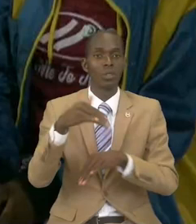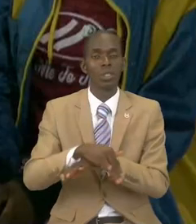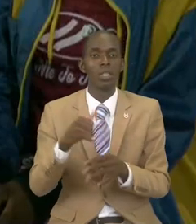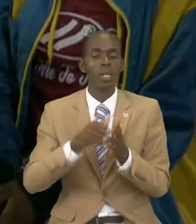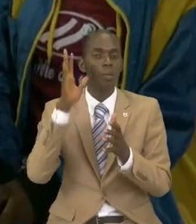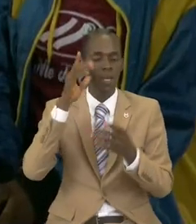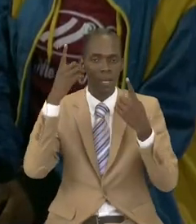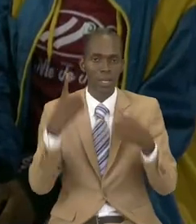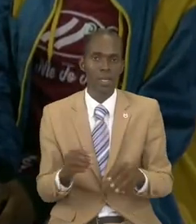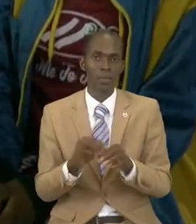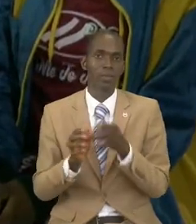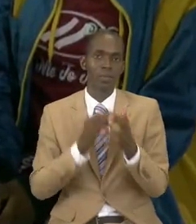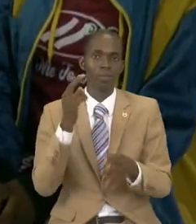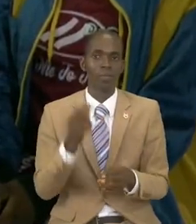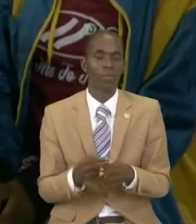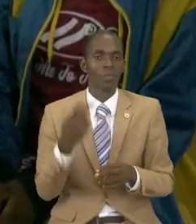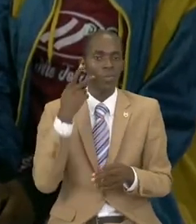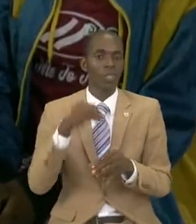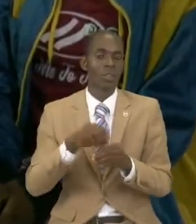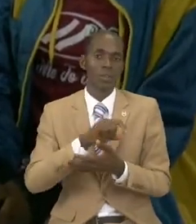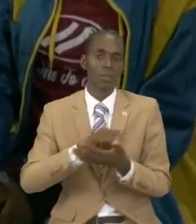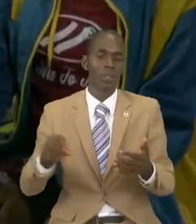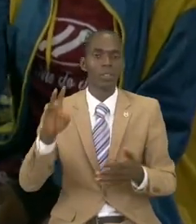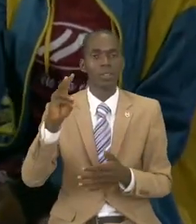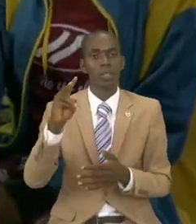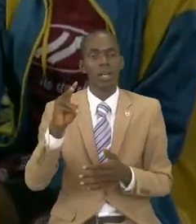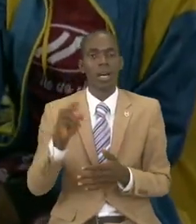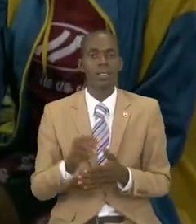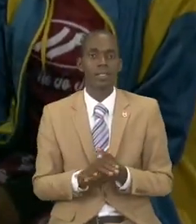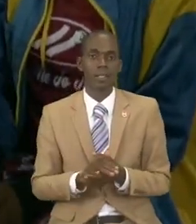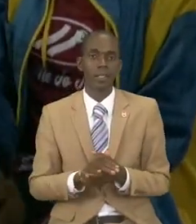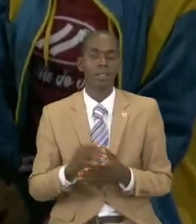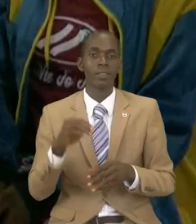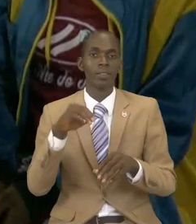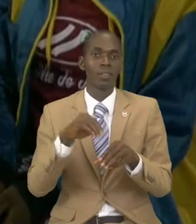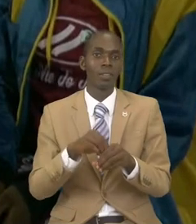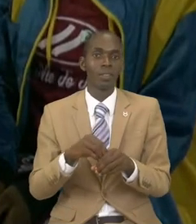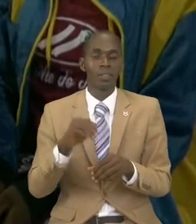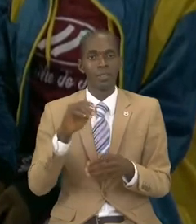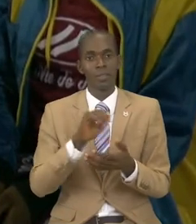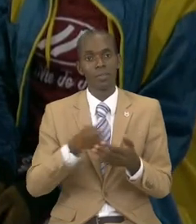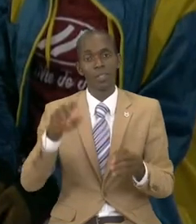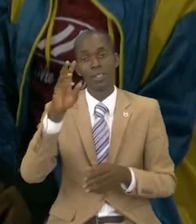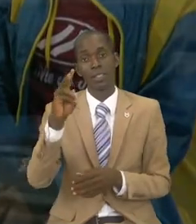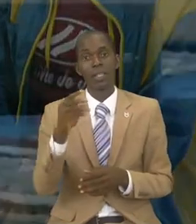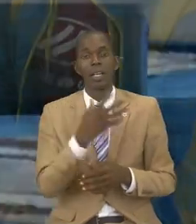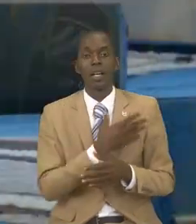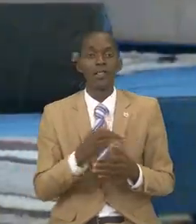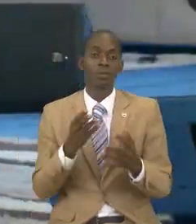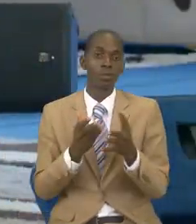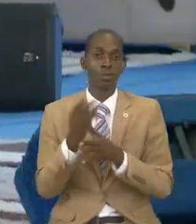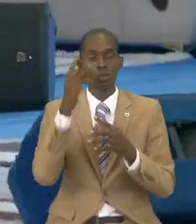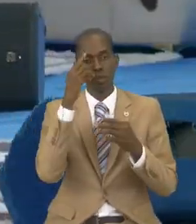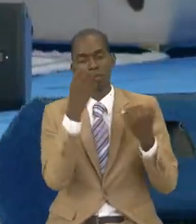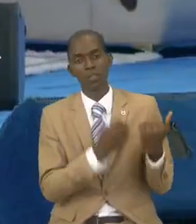happen. Look at verse 16. In verse 16, and his name, through faith